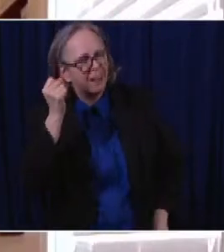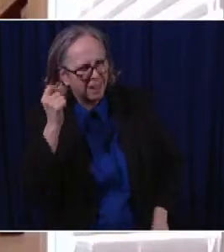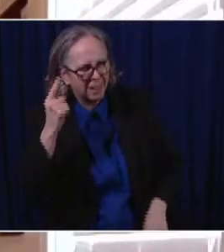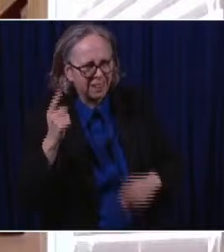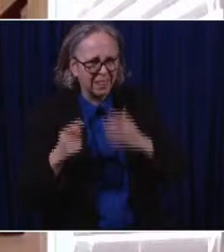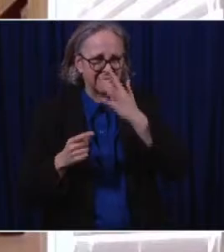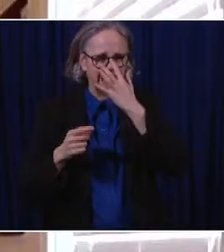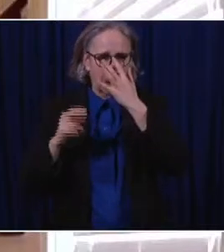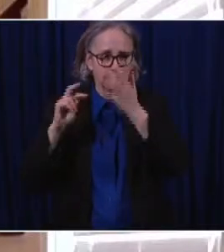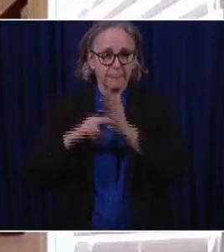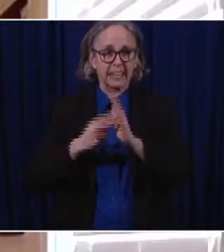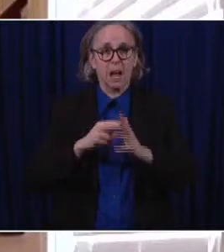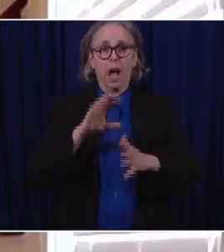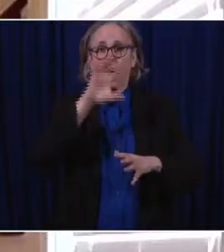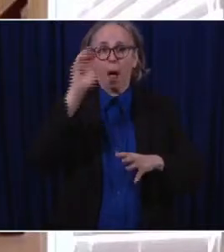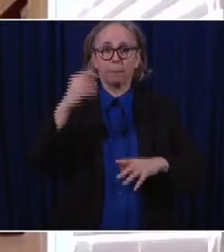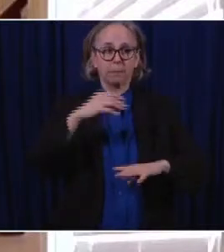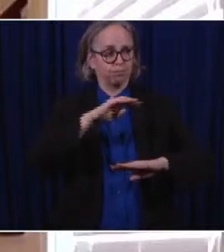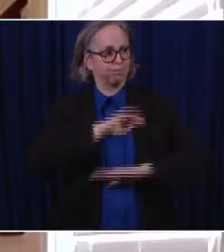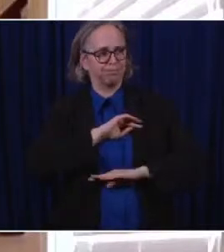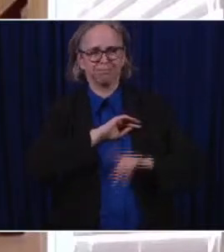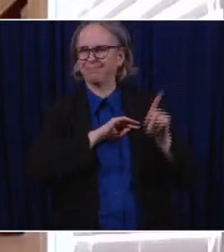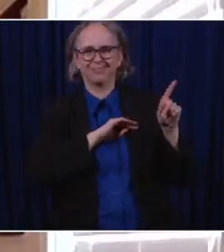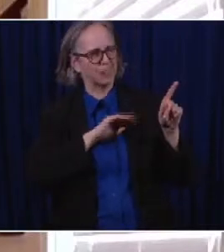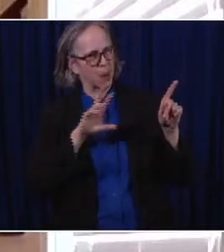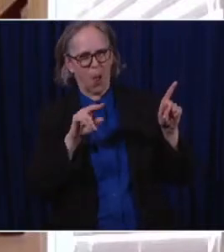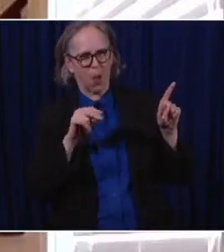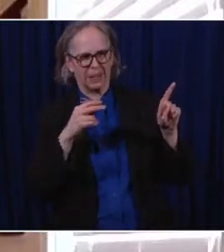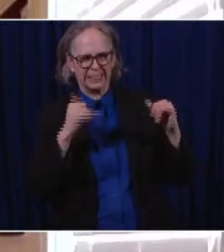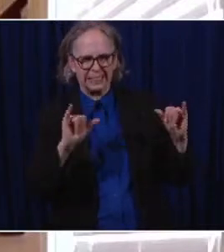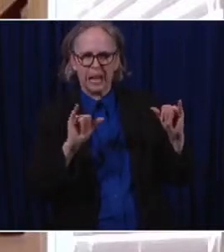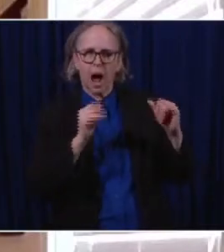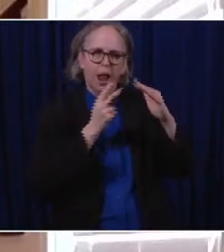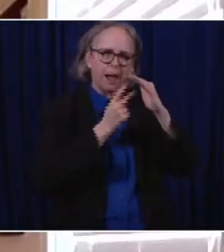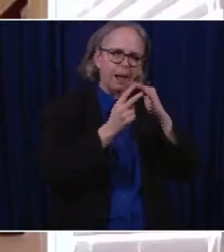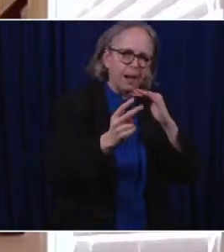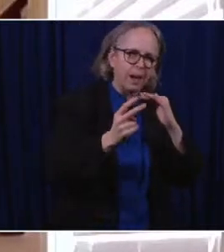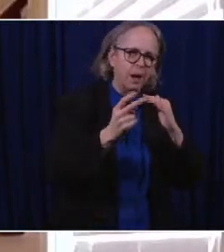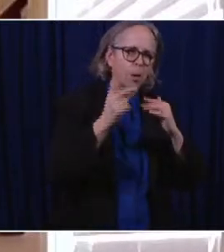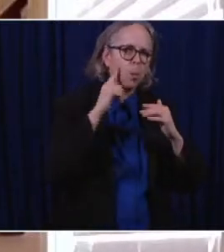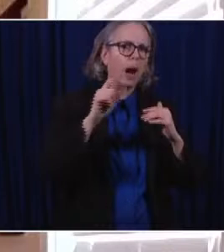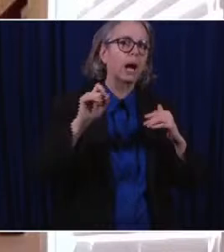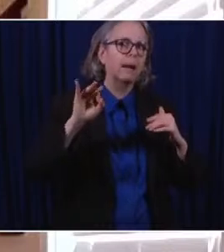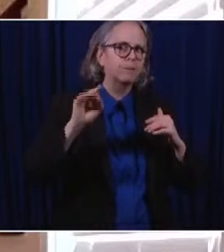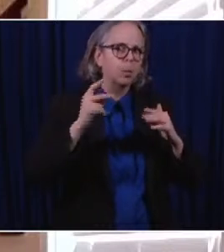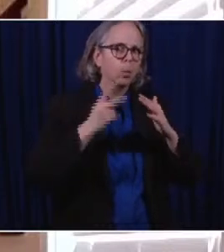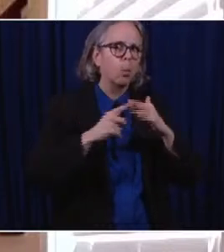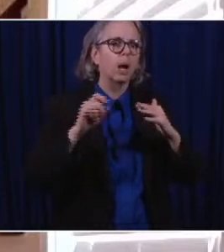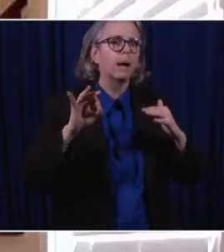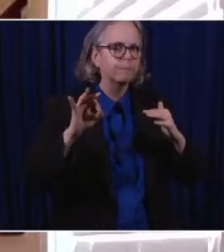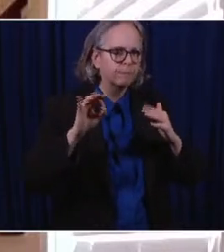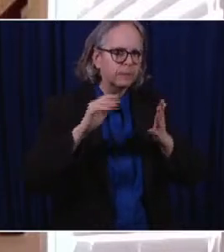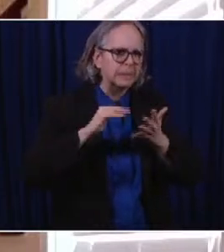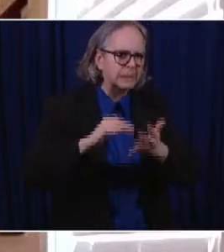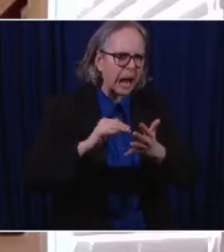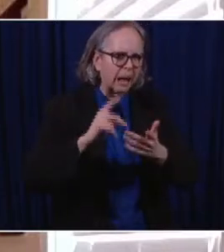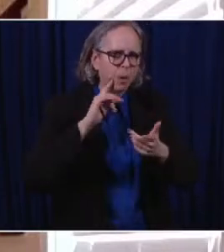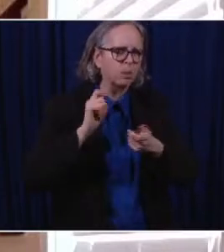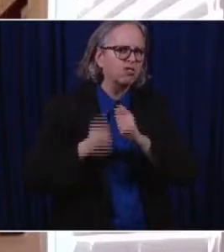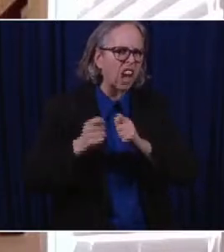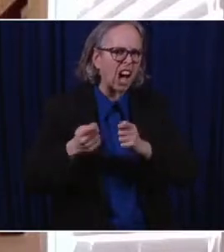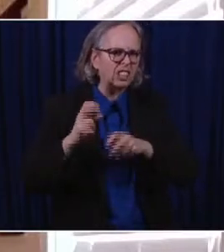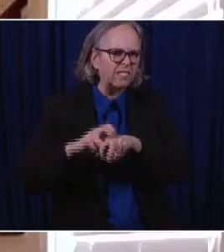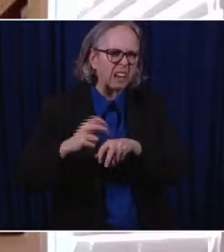there. They are thinking ahead. What if we were to have a situation where a booster was needed? Can